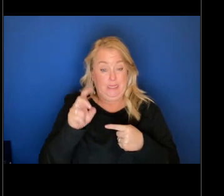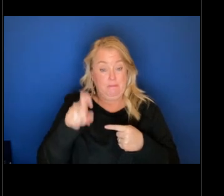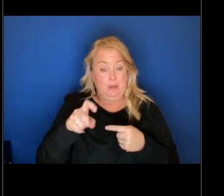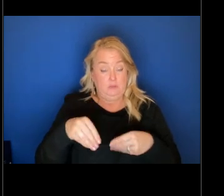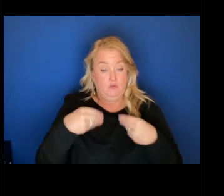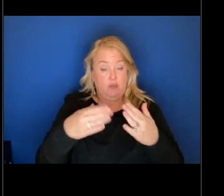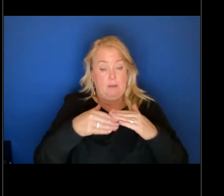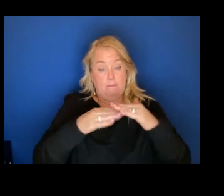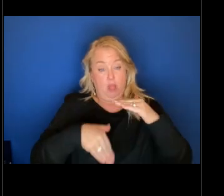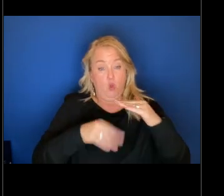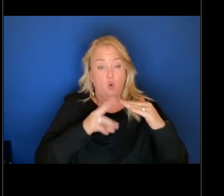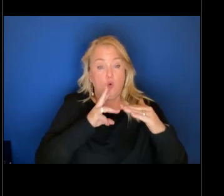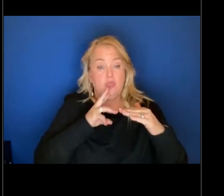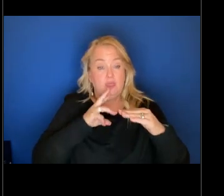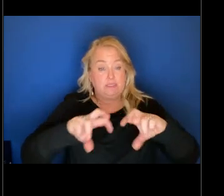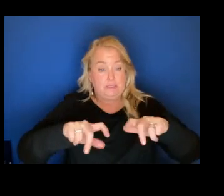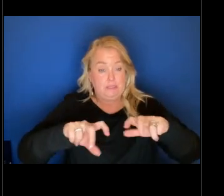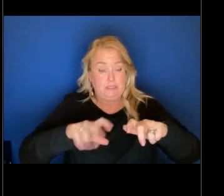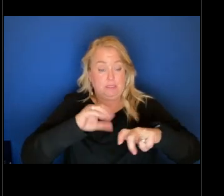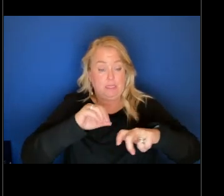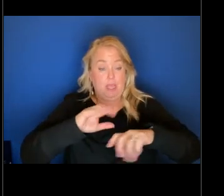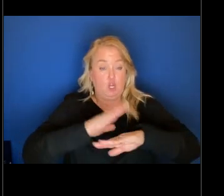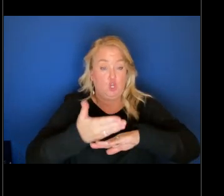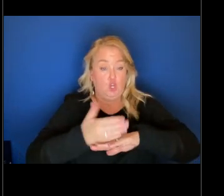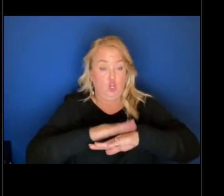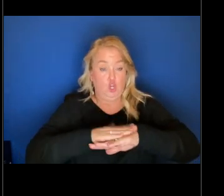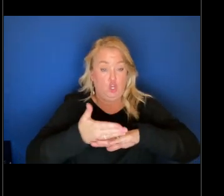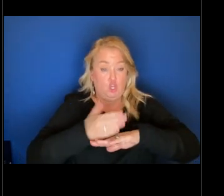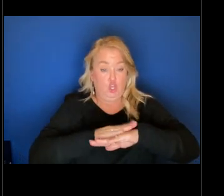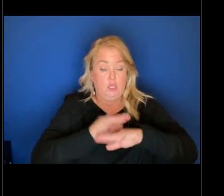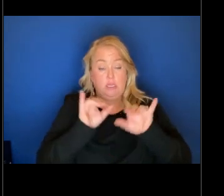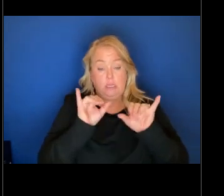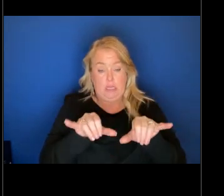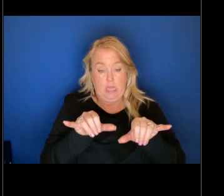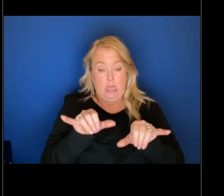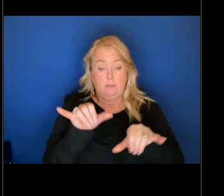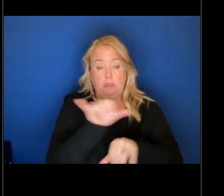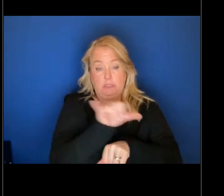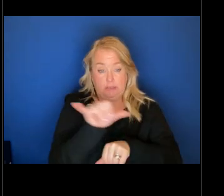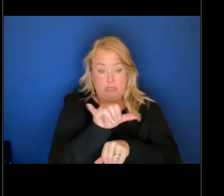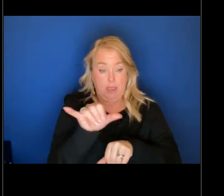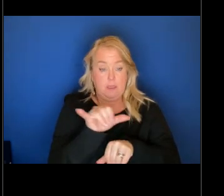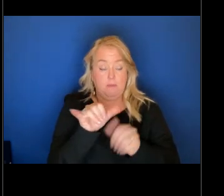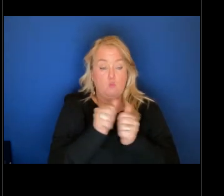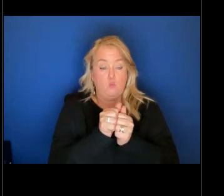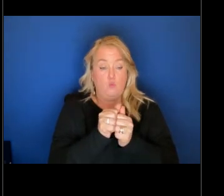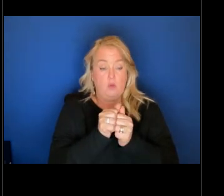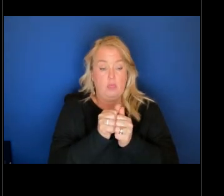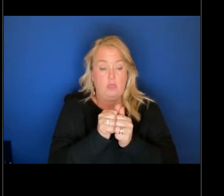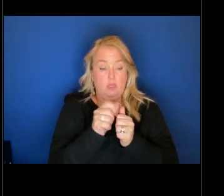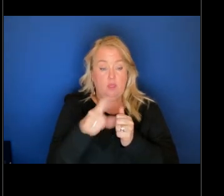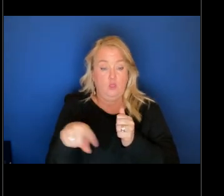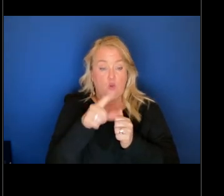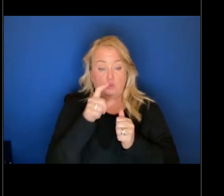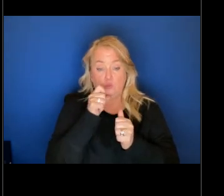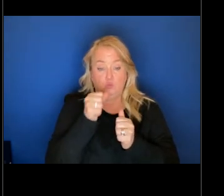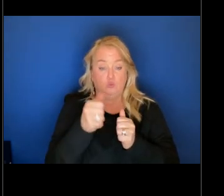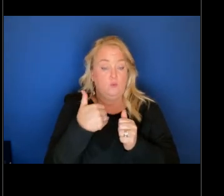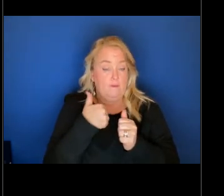below sinks or cooktops can appear identical to those that lack this additional